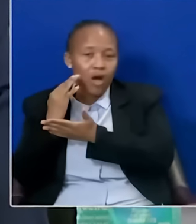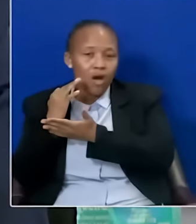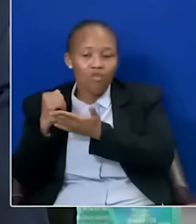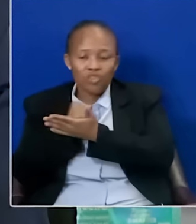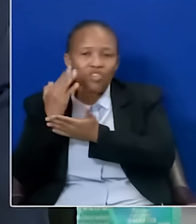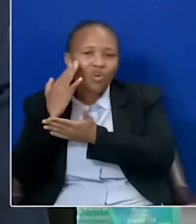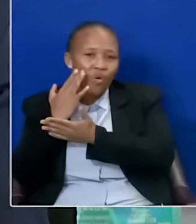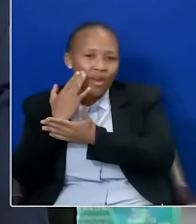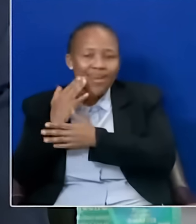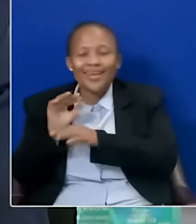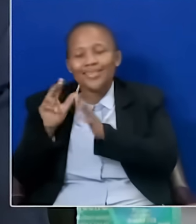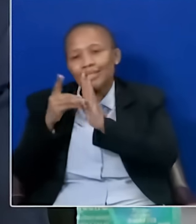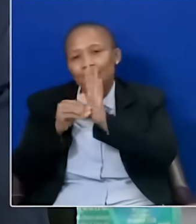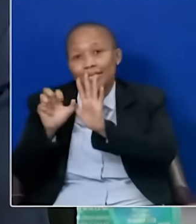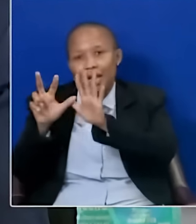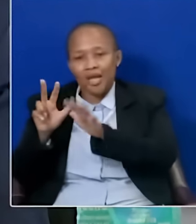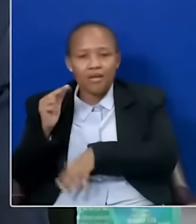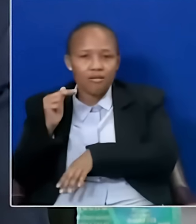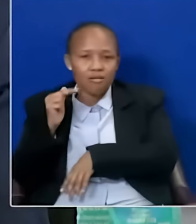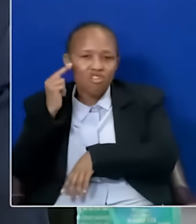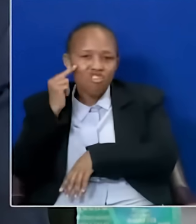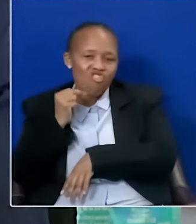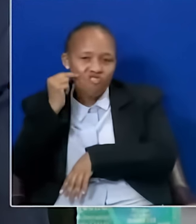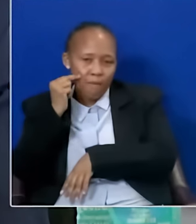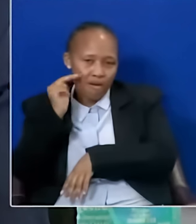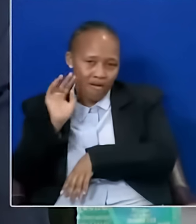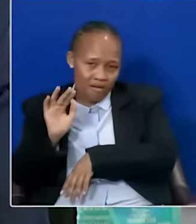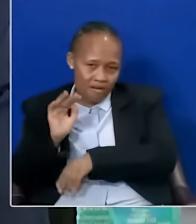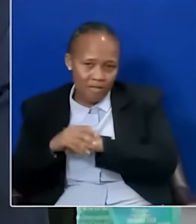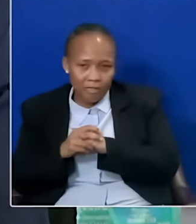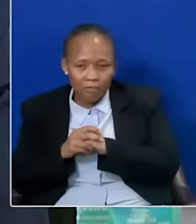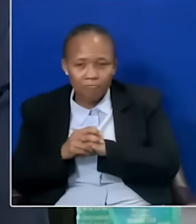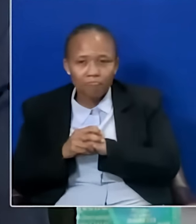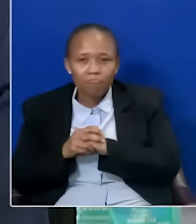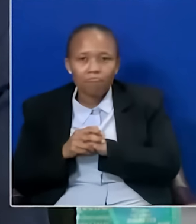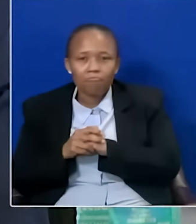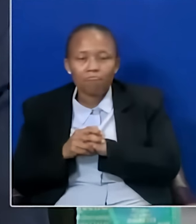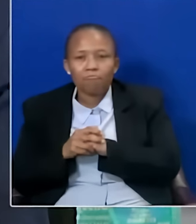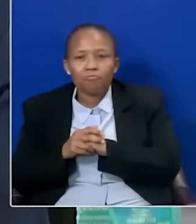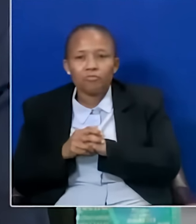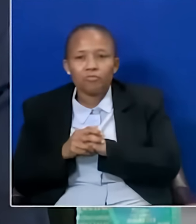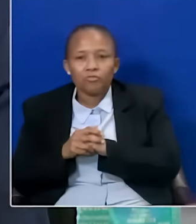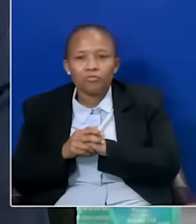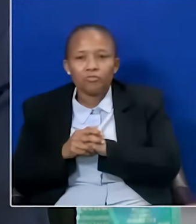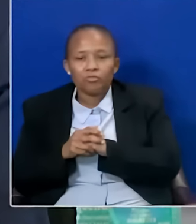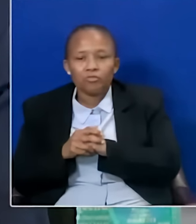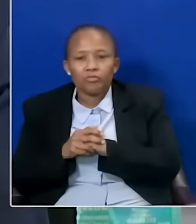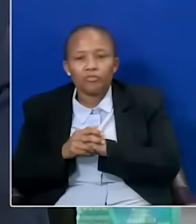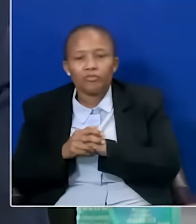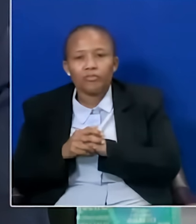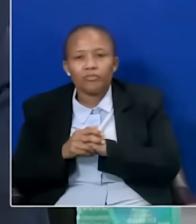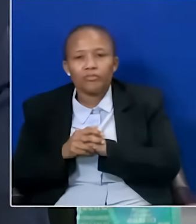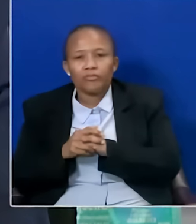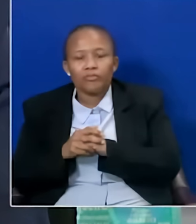So if one can conclude that it would have only been acquired